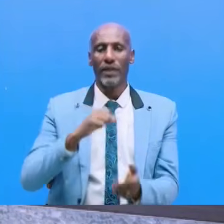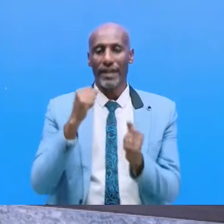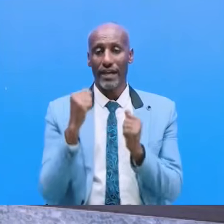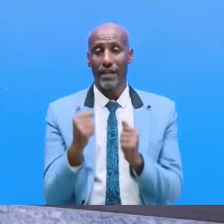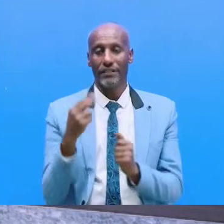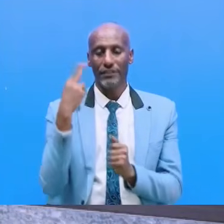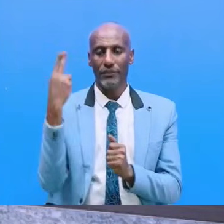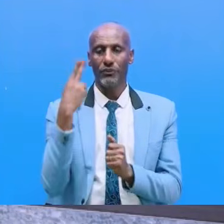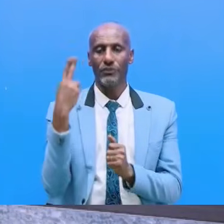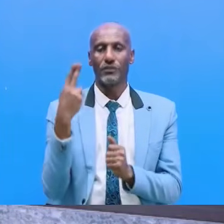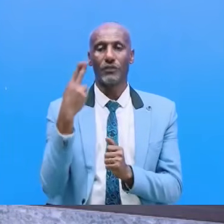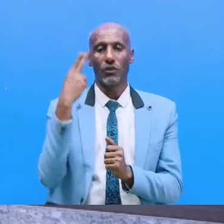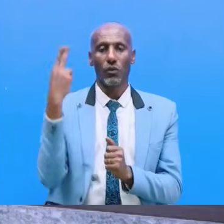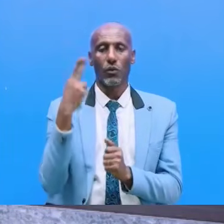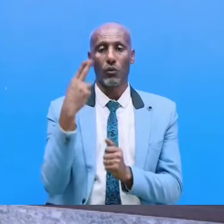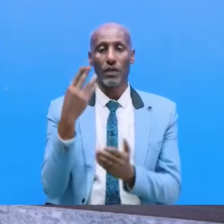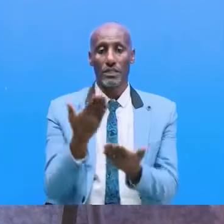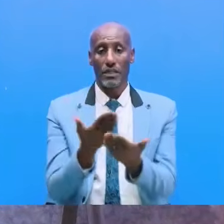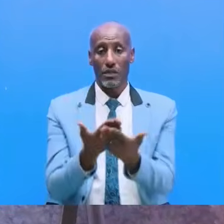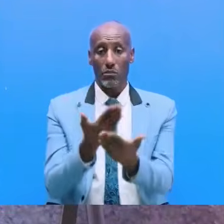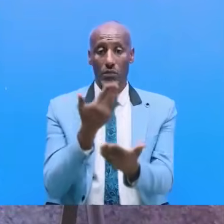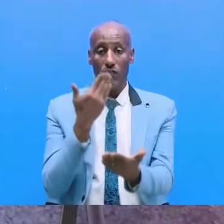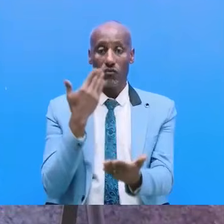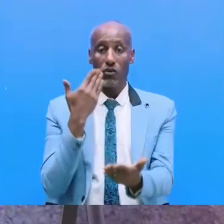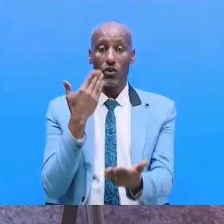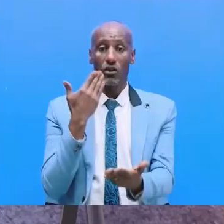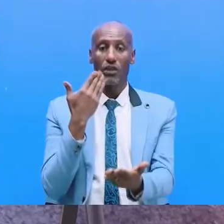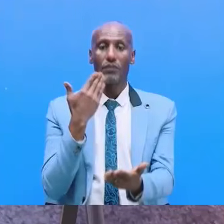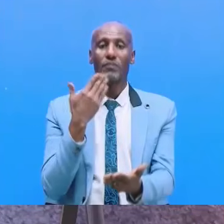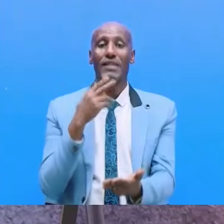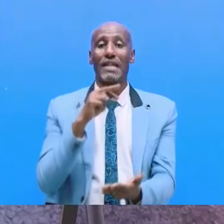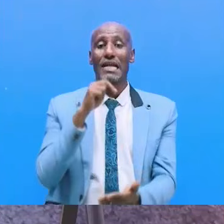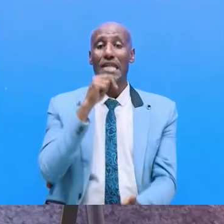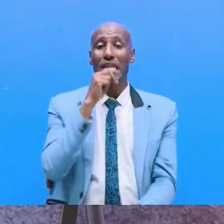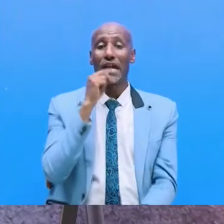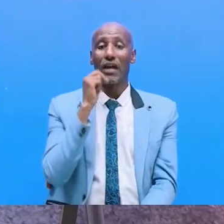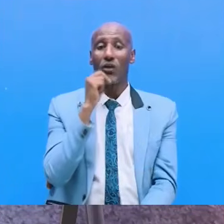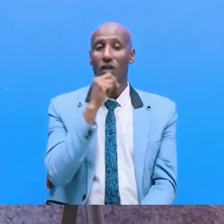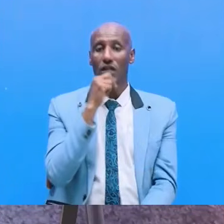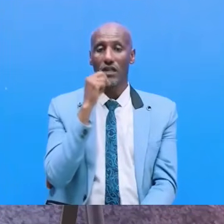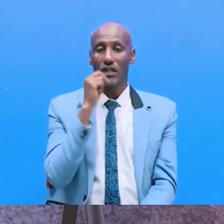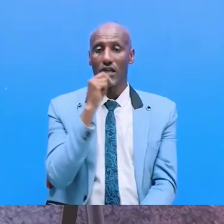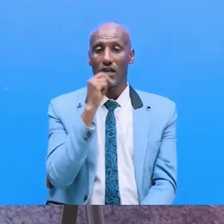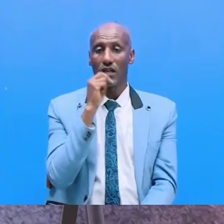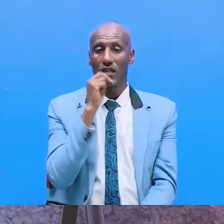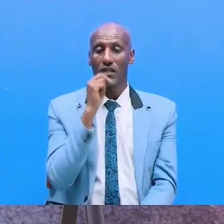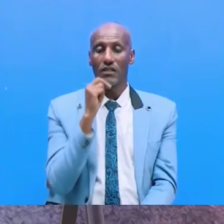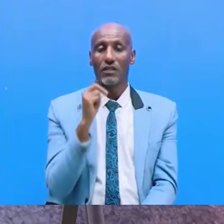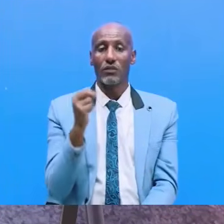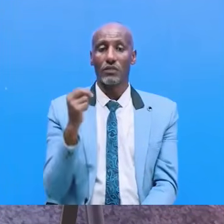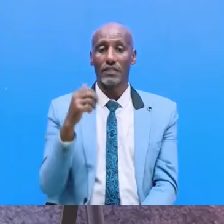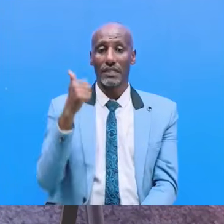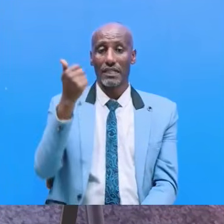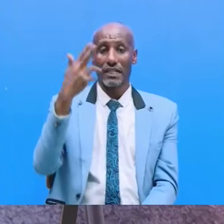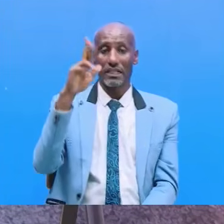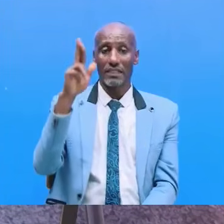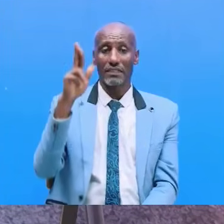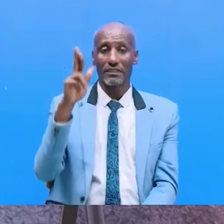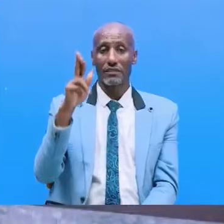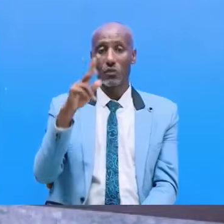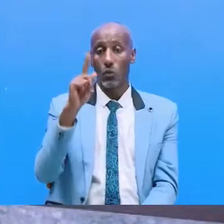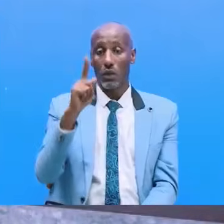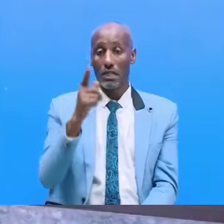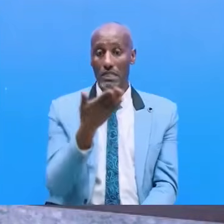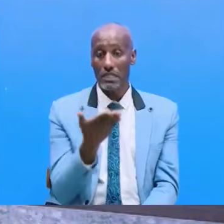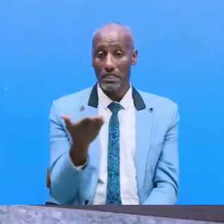articles always before noun. We can use them with noun. So when we say articles, don't forget one thing.